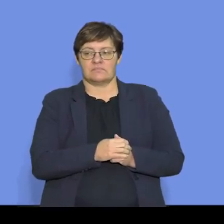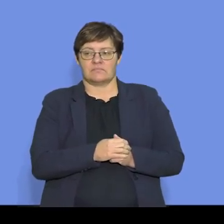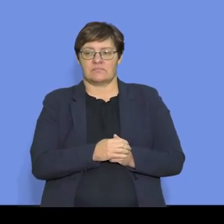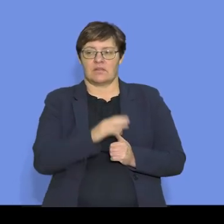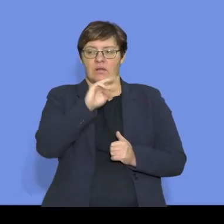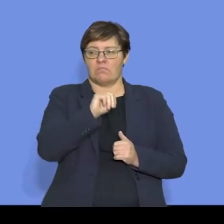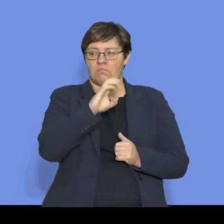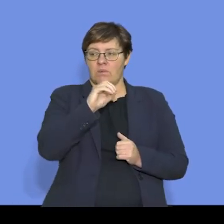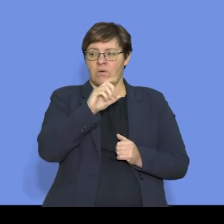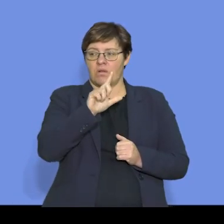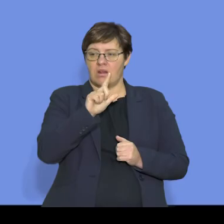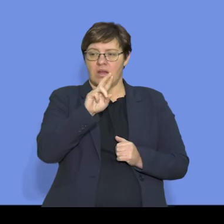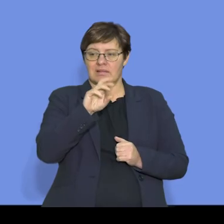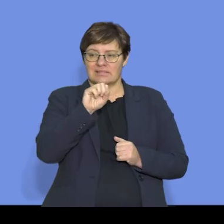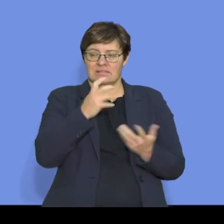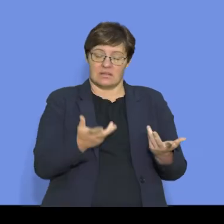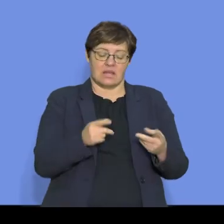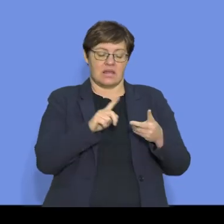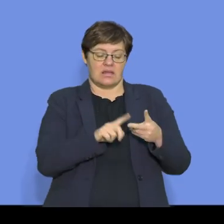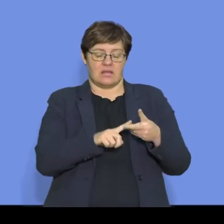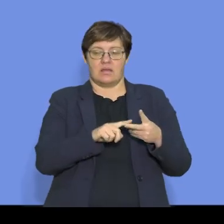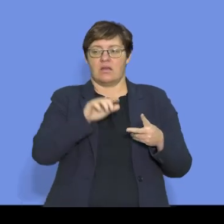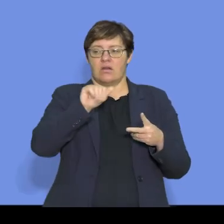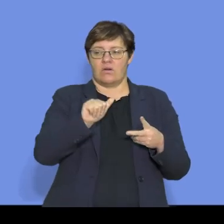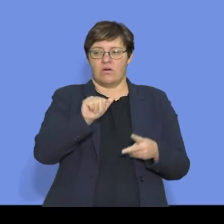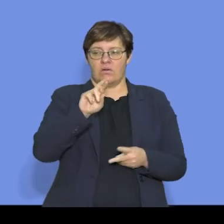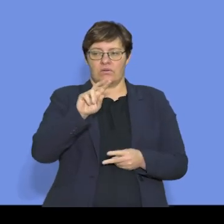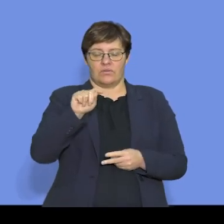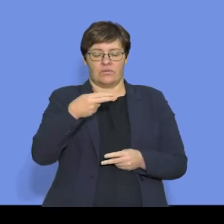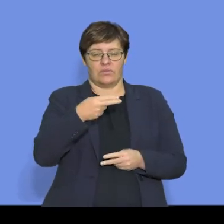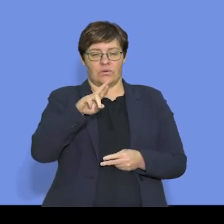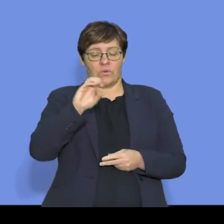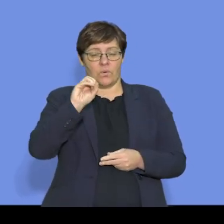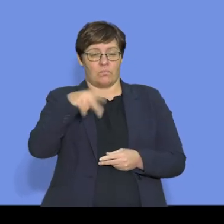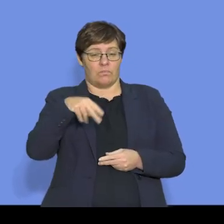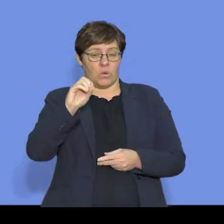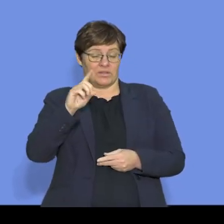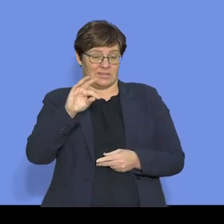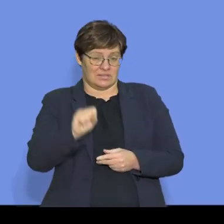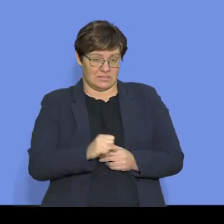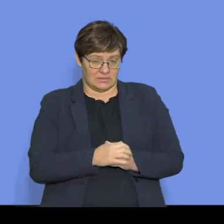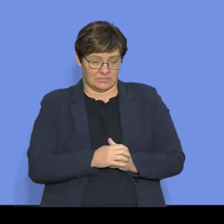the mollusks and the arthropods. Those are the earliest groups that arose.